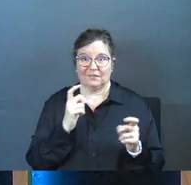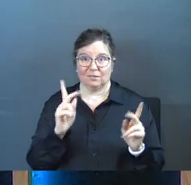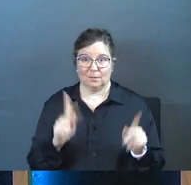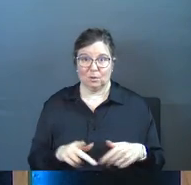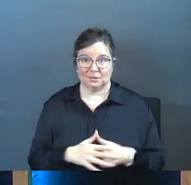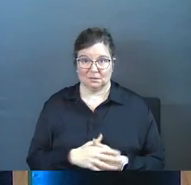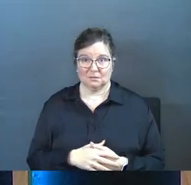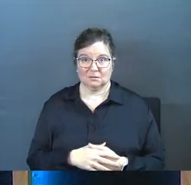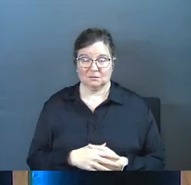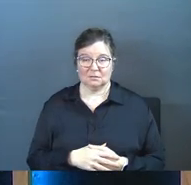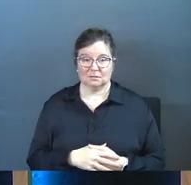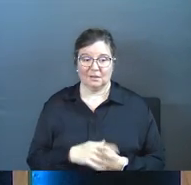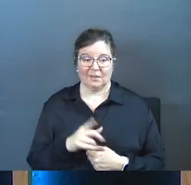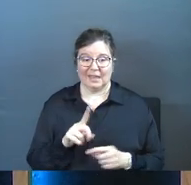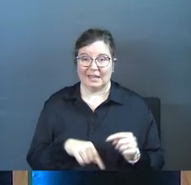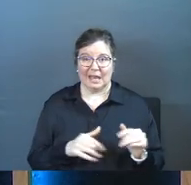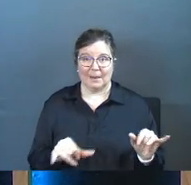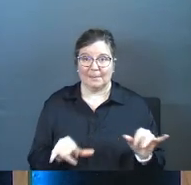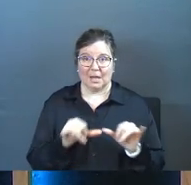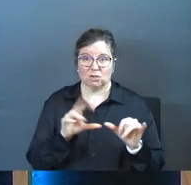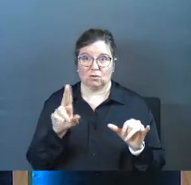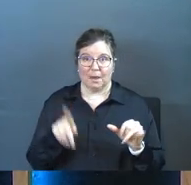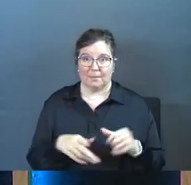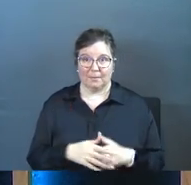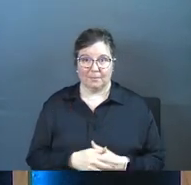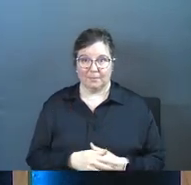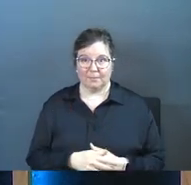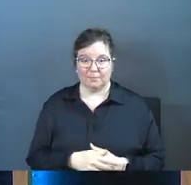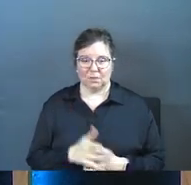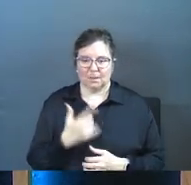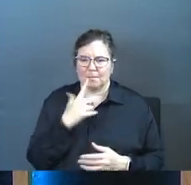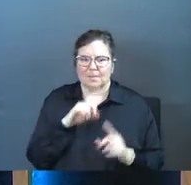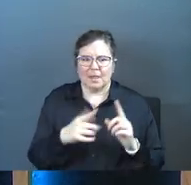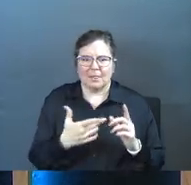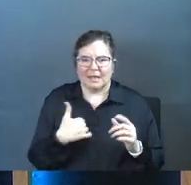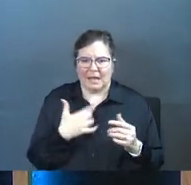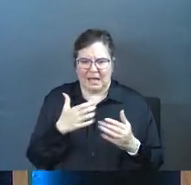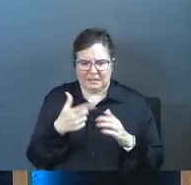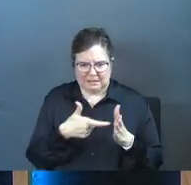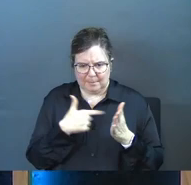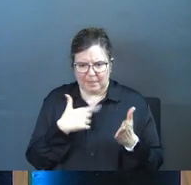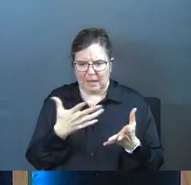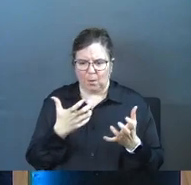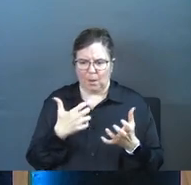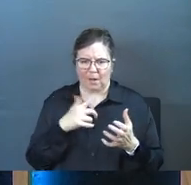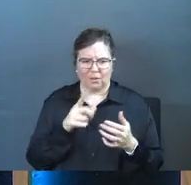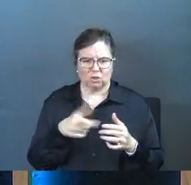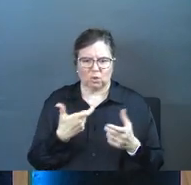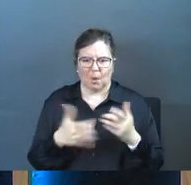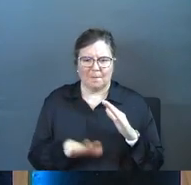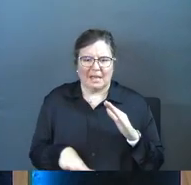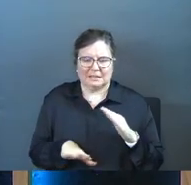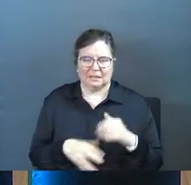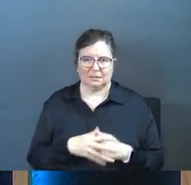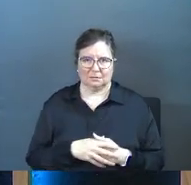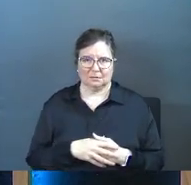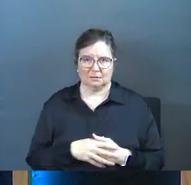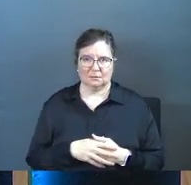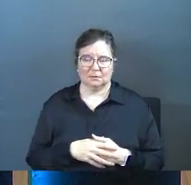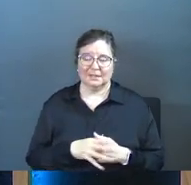person. They can't measure up. You're like, but the things that I demand, the things that I want, they're just so basic.